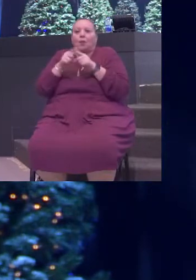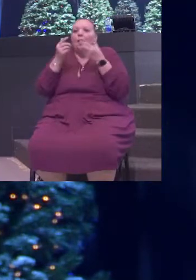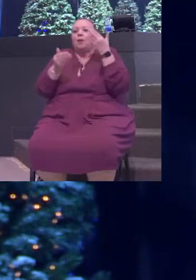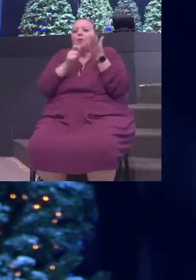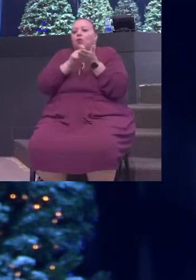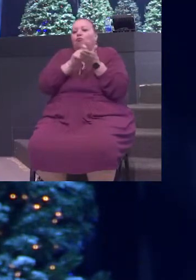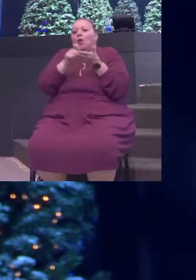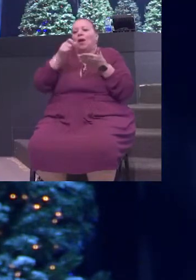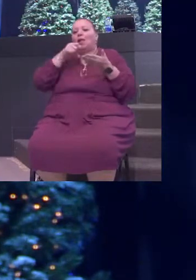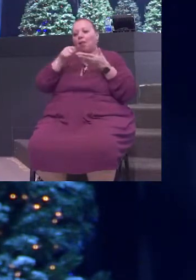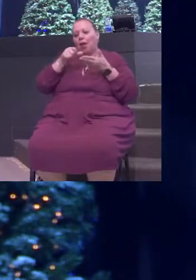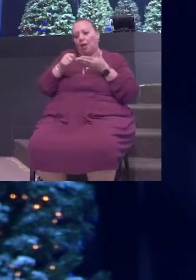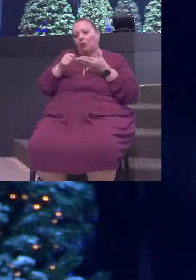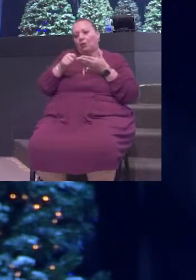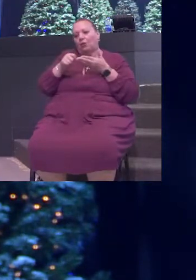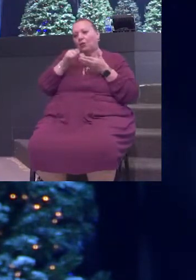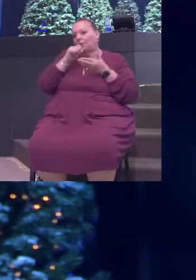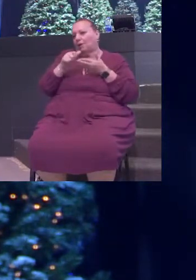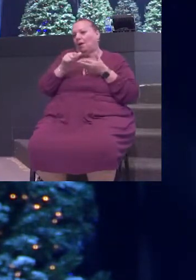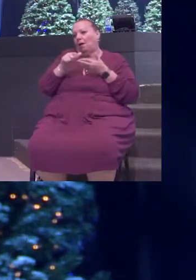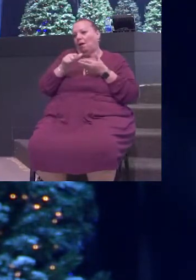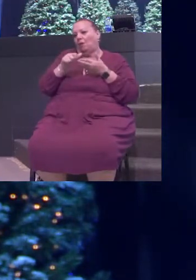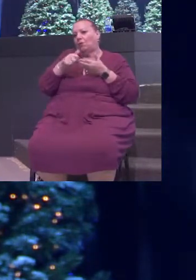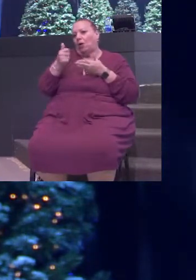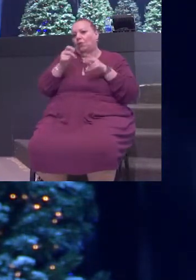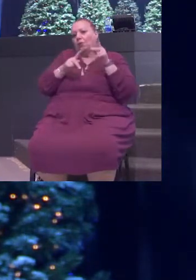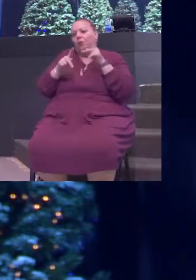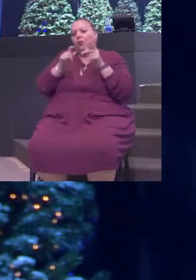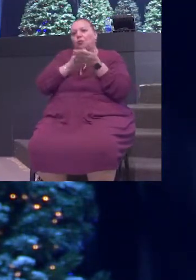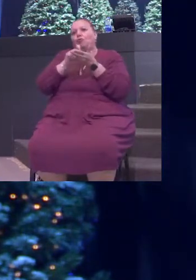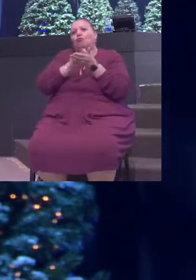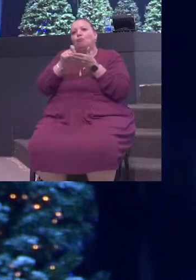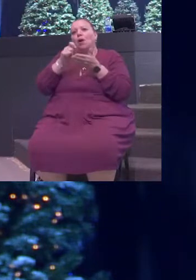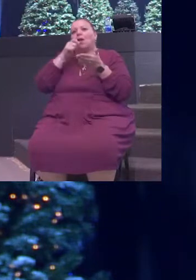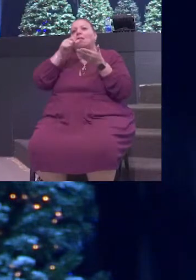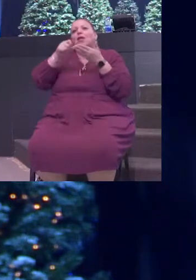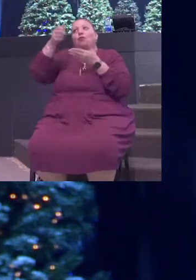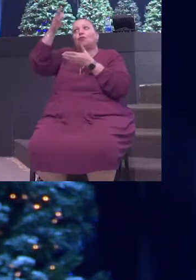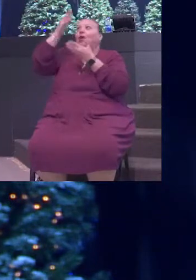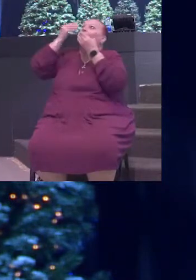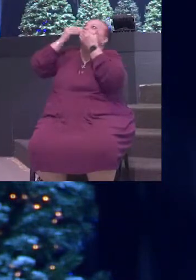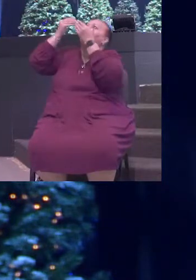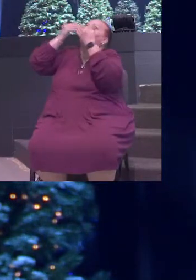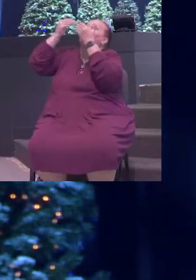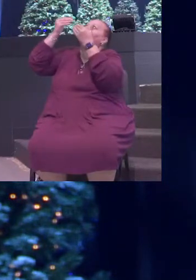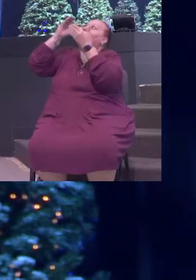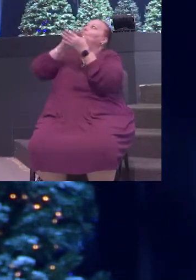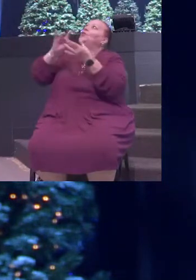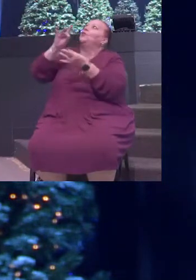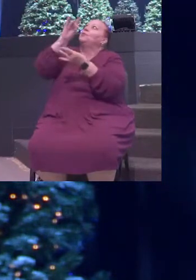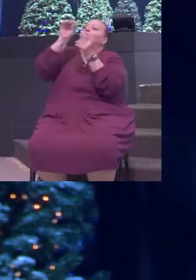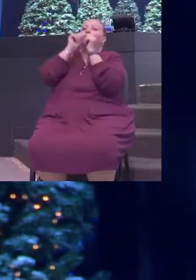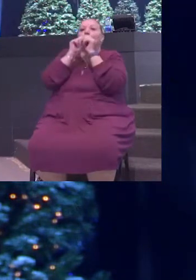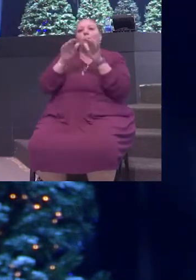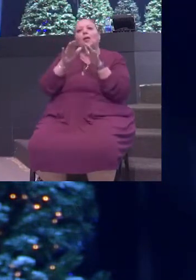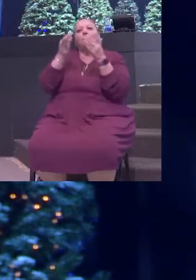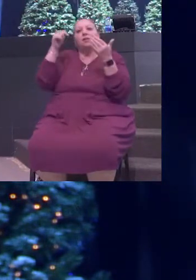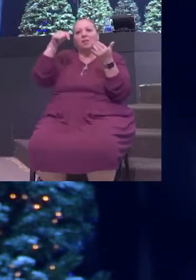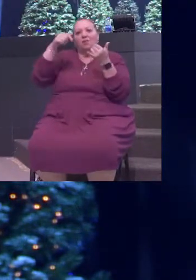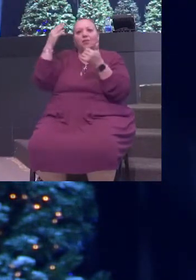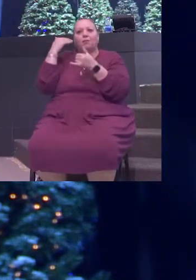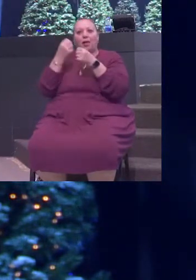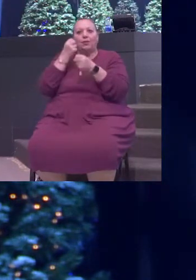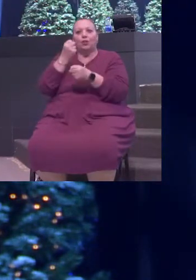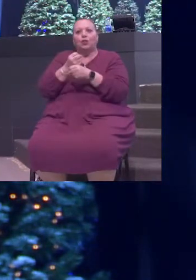maybe you write a letter, and it's not even to other people, but it's you write a letter to God, thanking him for the spiritual blessings of this